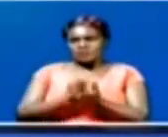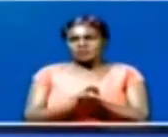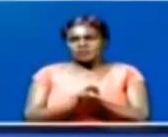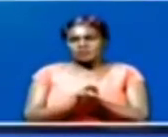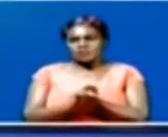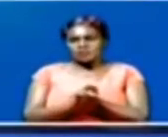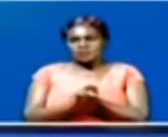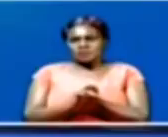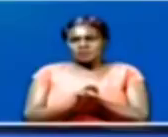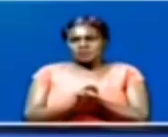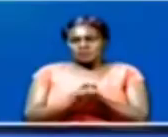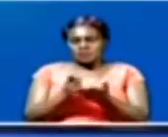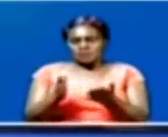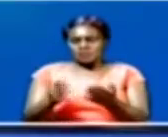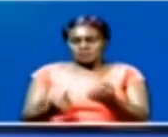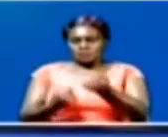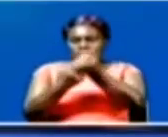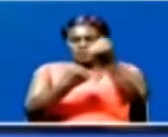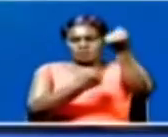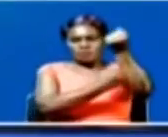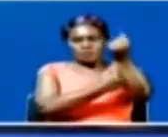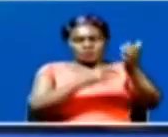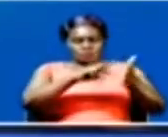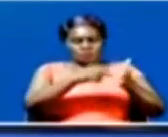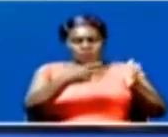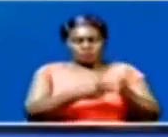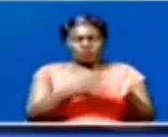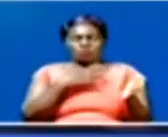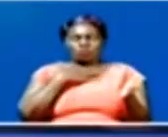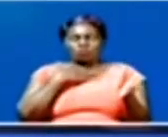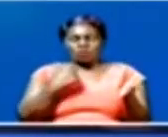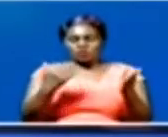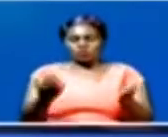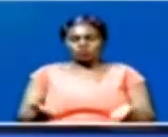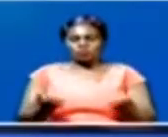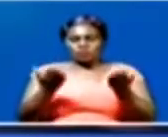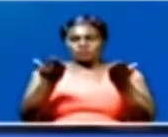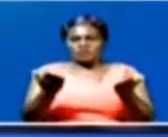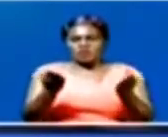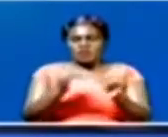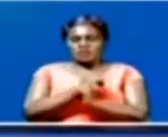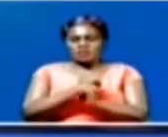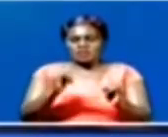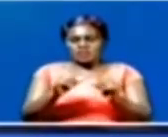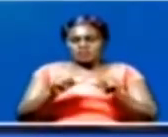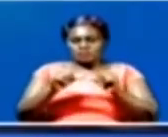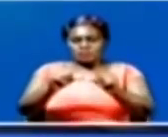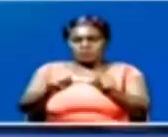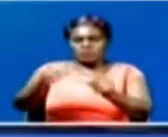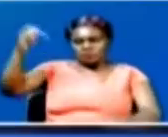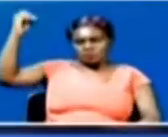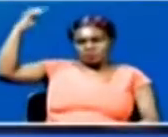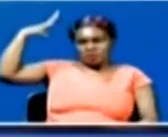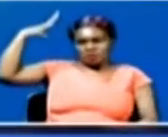is a DFID funded program that seeks to provide clean and sustainable energy